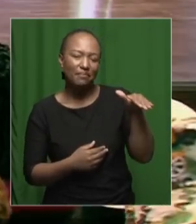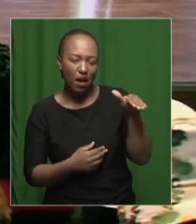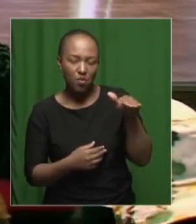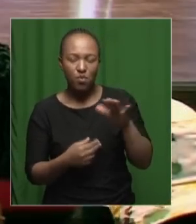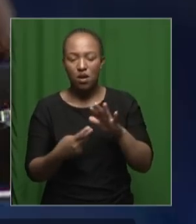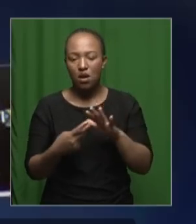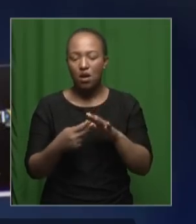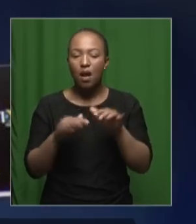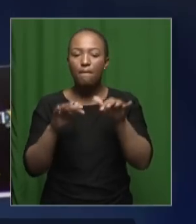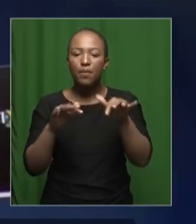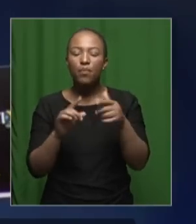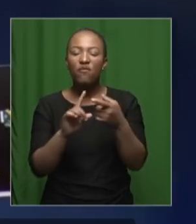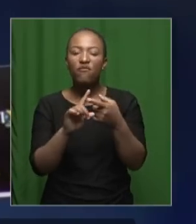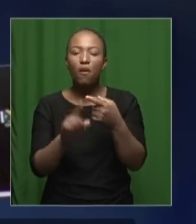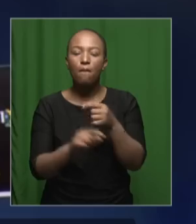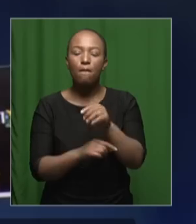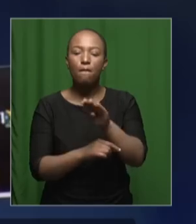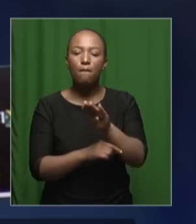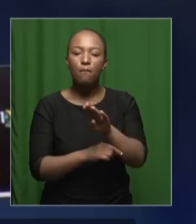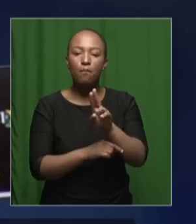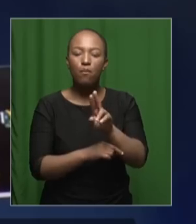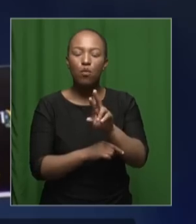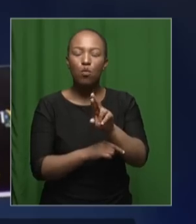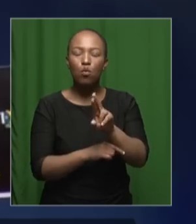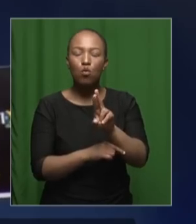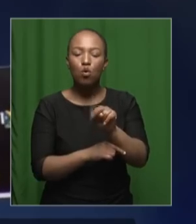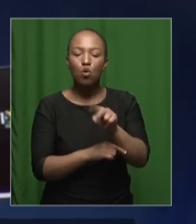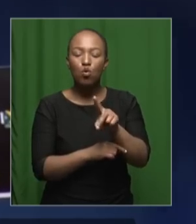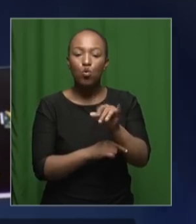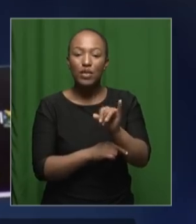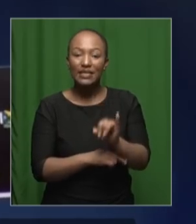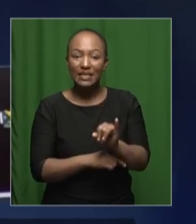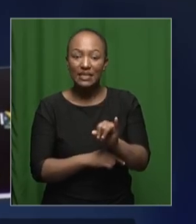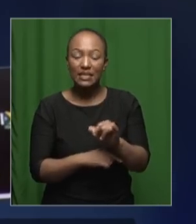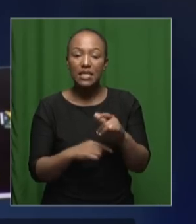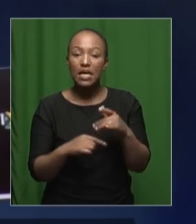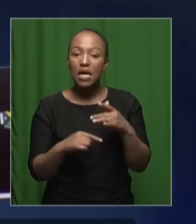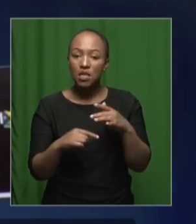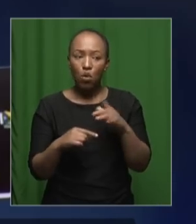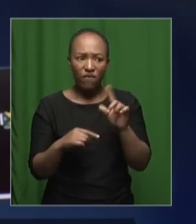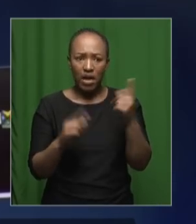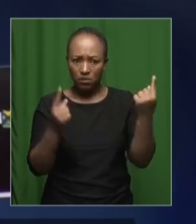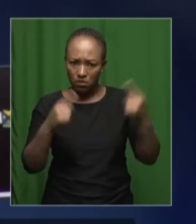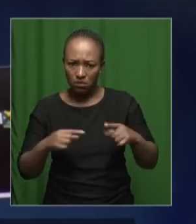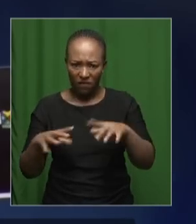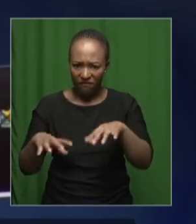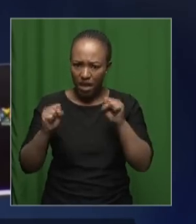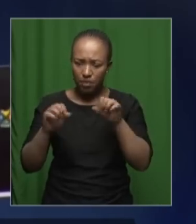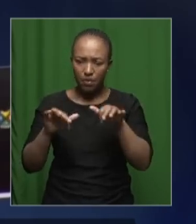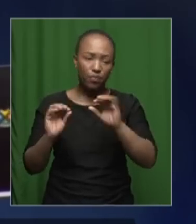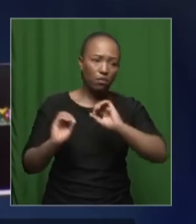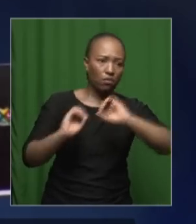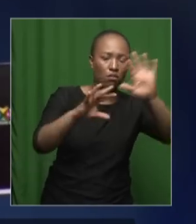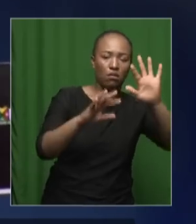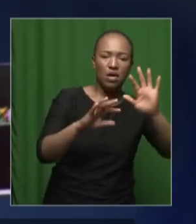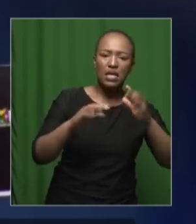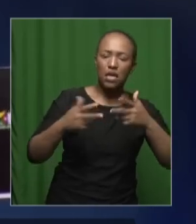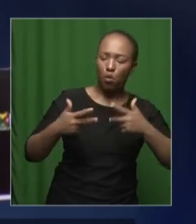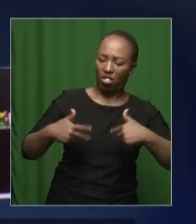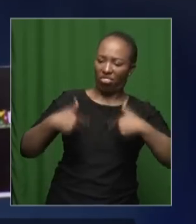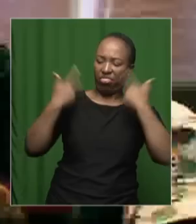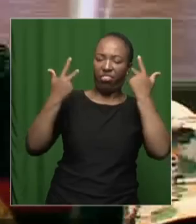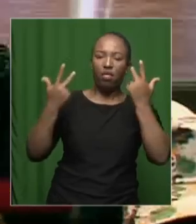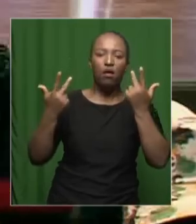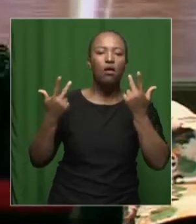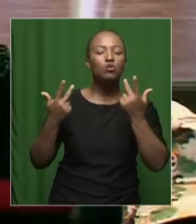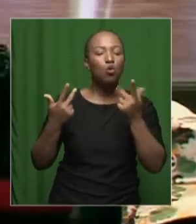from Burundi, everywhere, they will come and take their citizens first. They will leave us here. So let's fix our country before we worry about outside